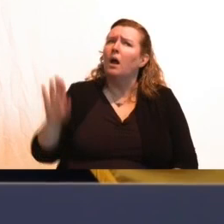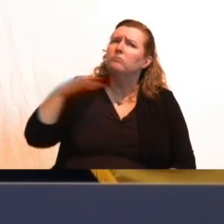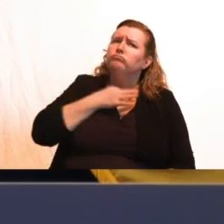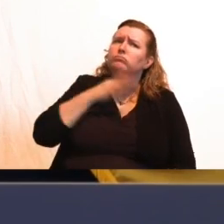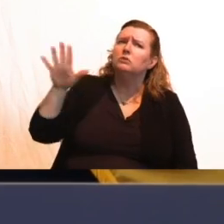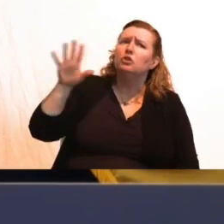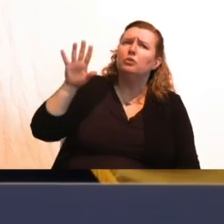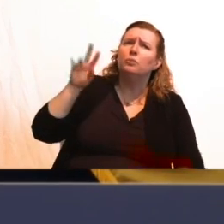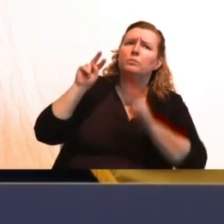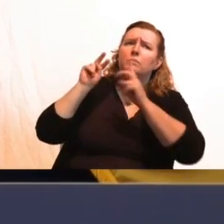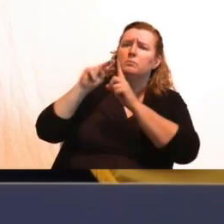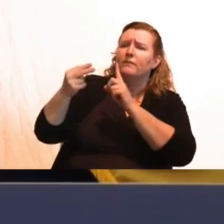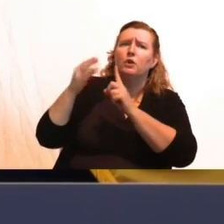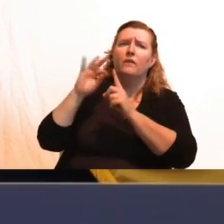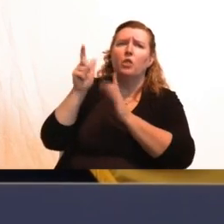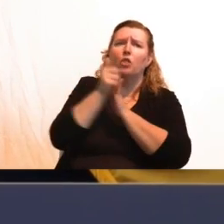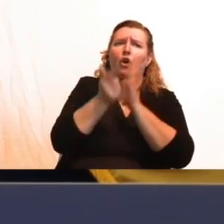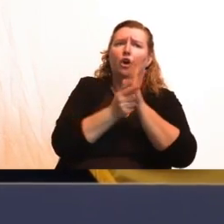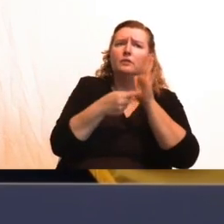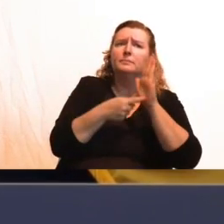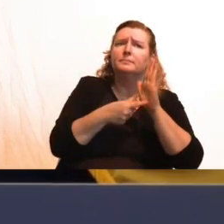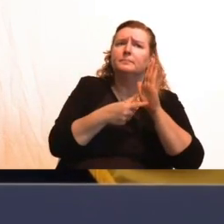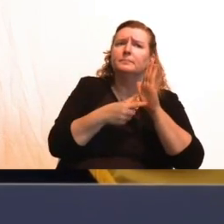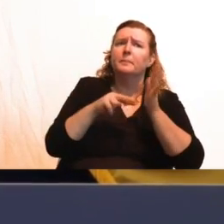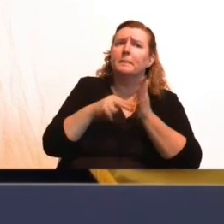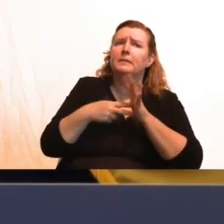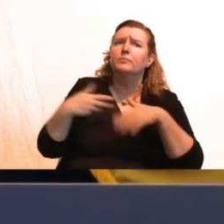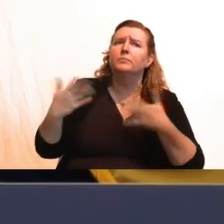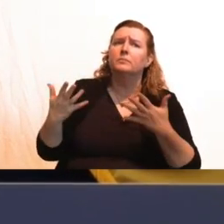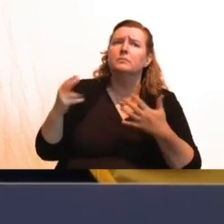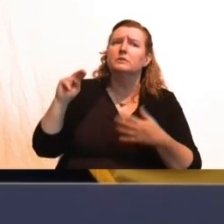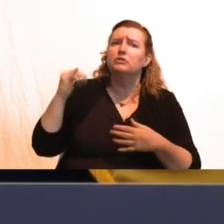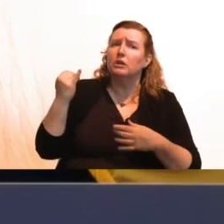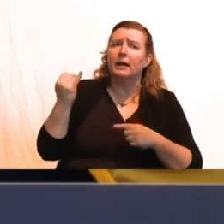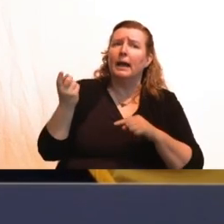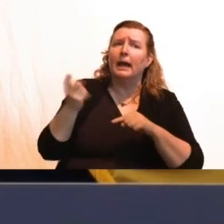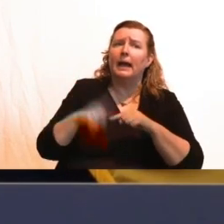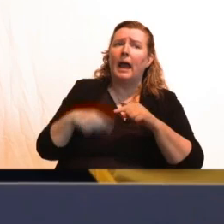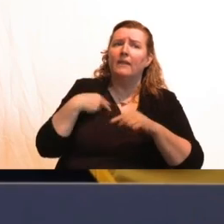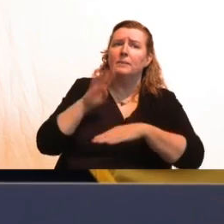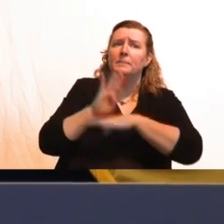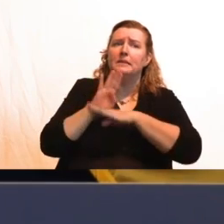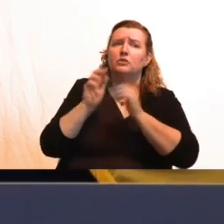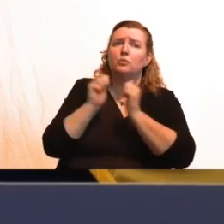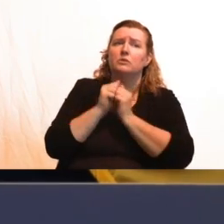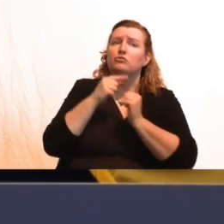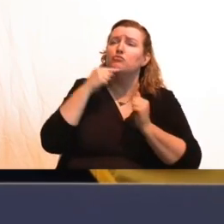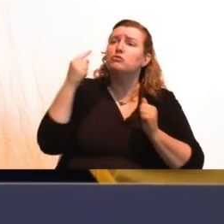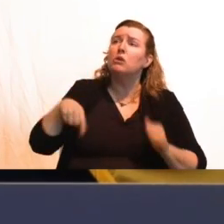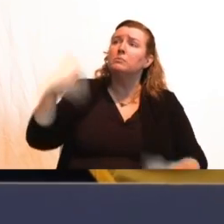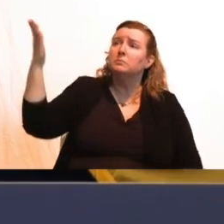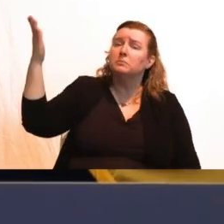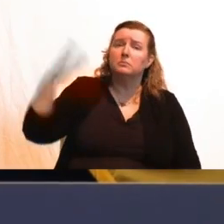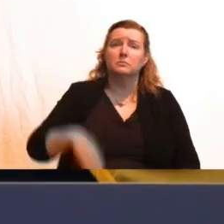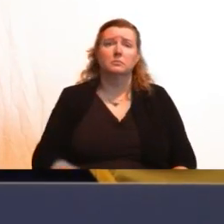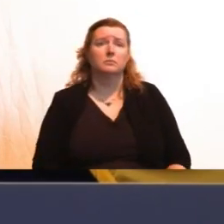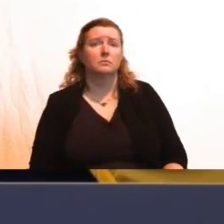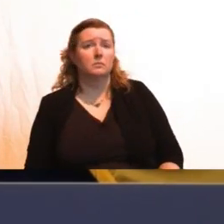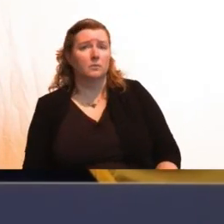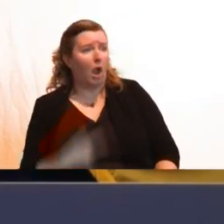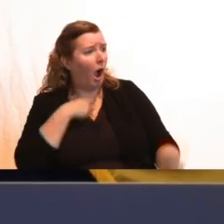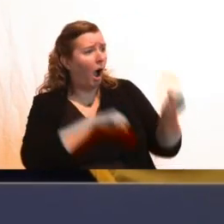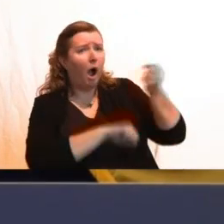with Russia? Thank you. I'm strongly in support of it, without the specific opining on